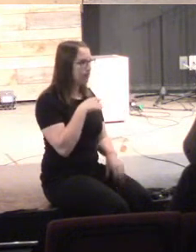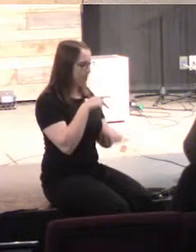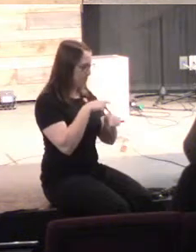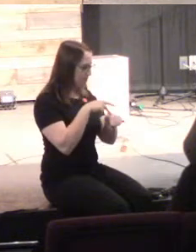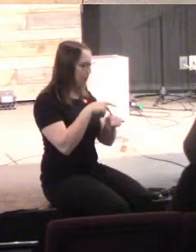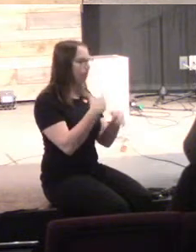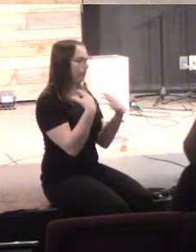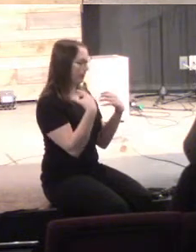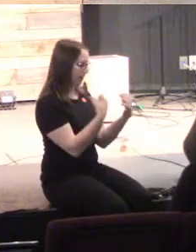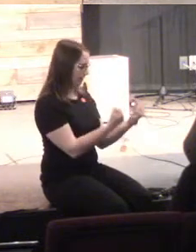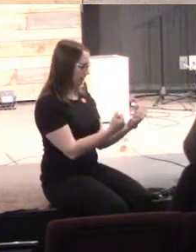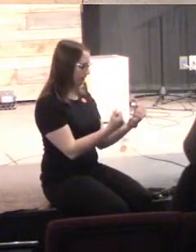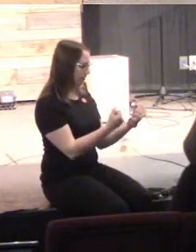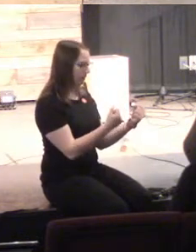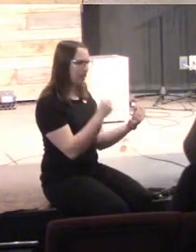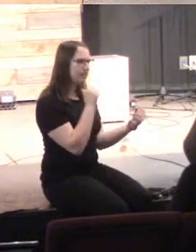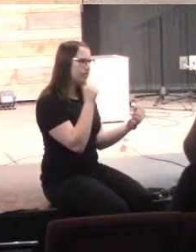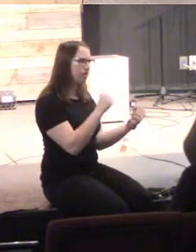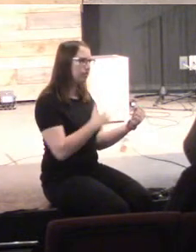Isn't that disgusting?